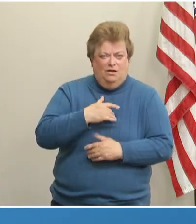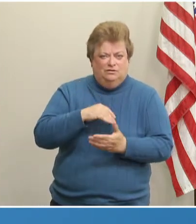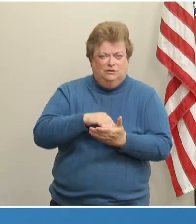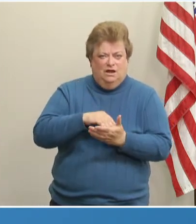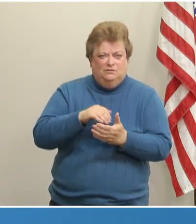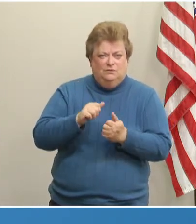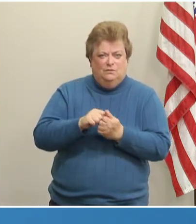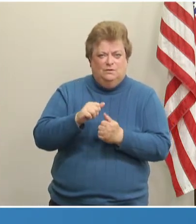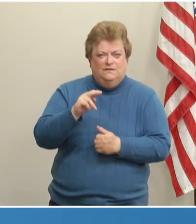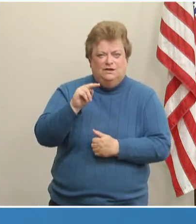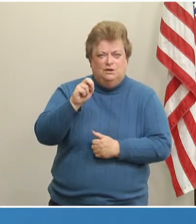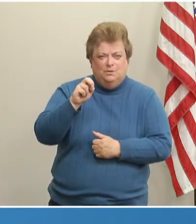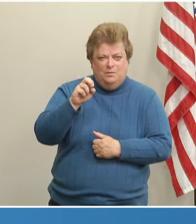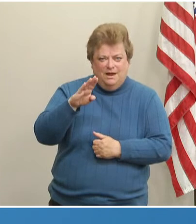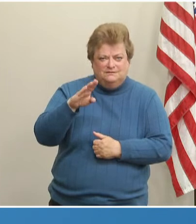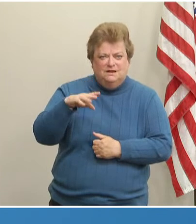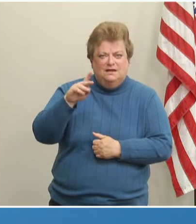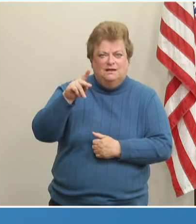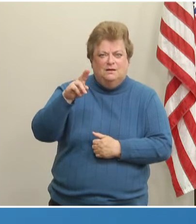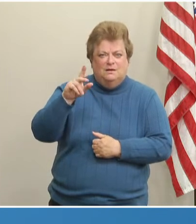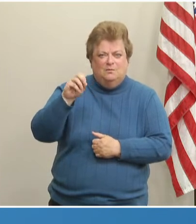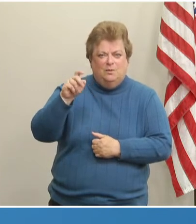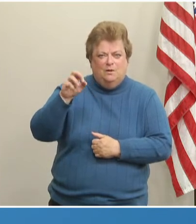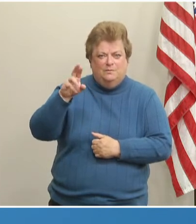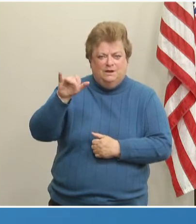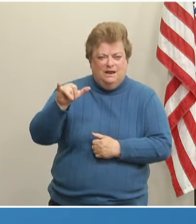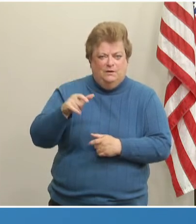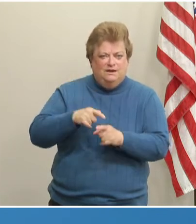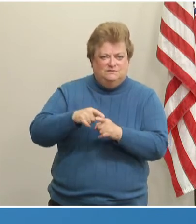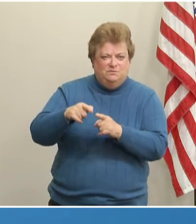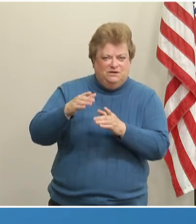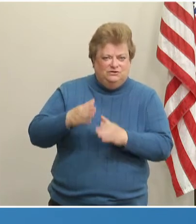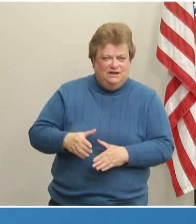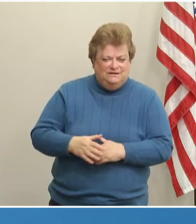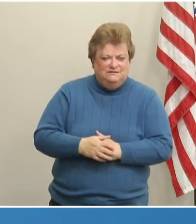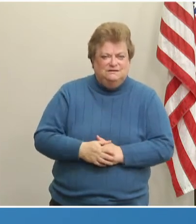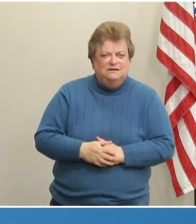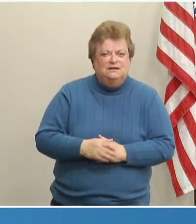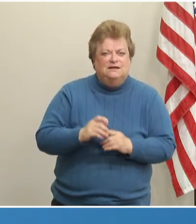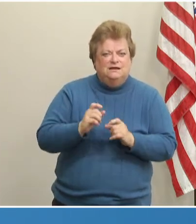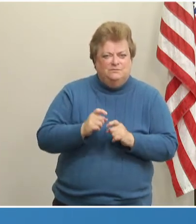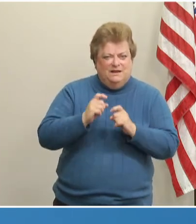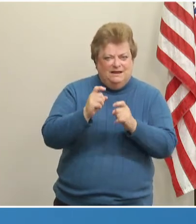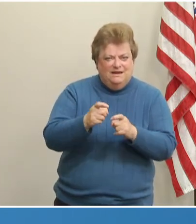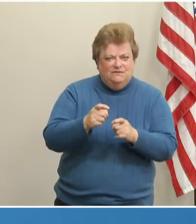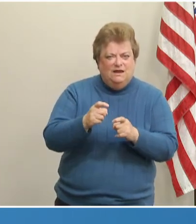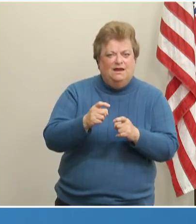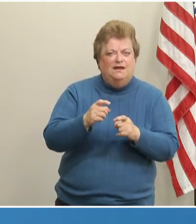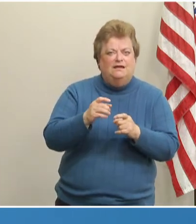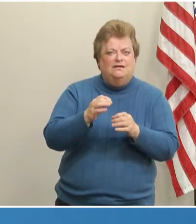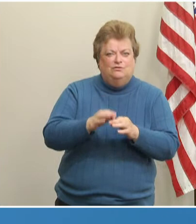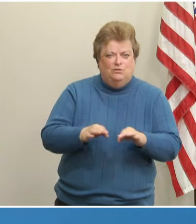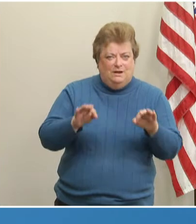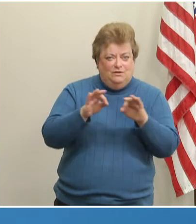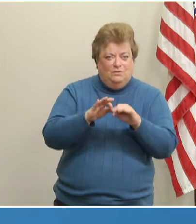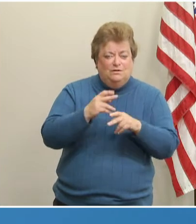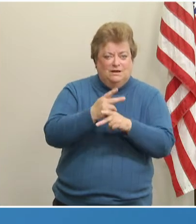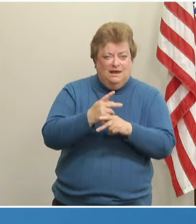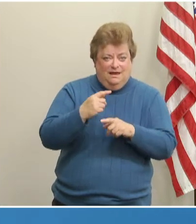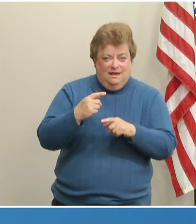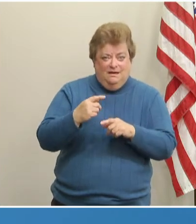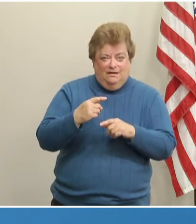Nebraska Pulmonology Specialties. He's been providing critical care on the front line since the beginning